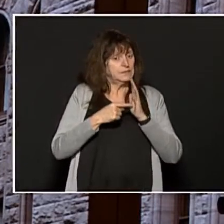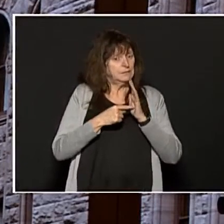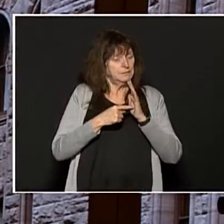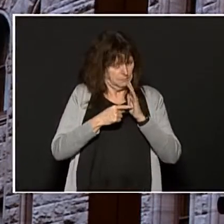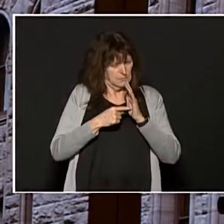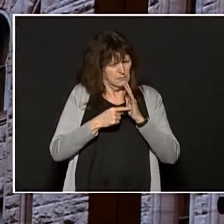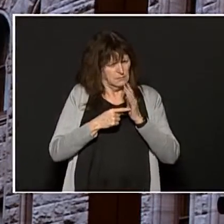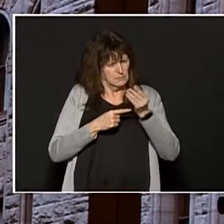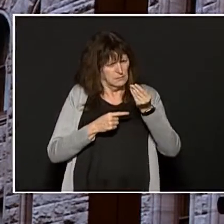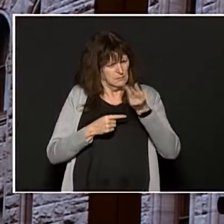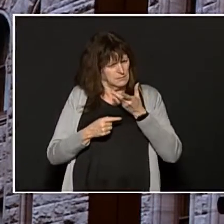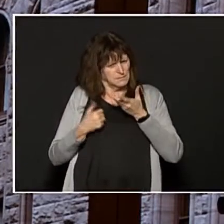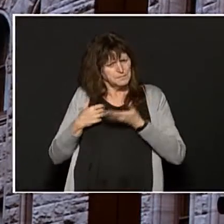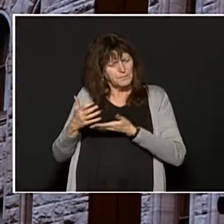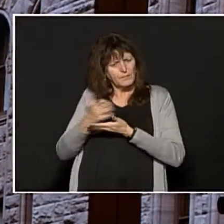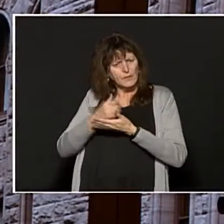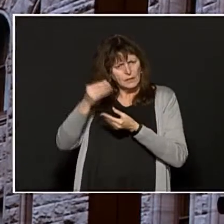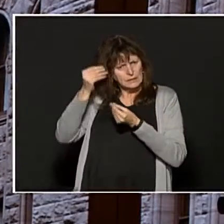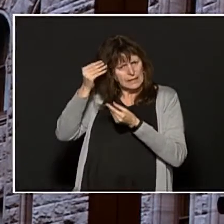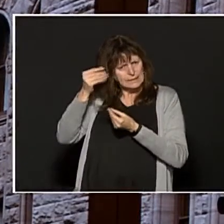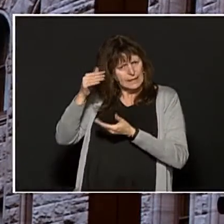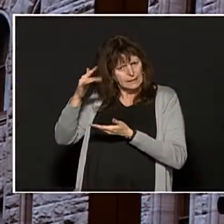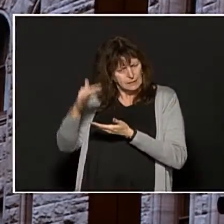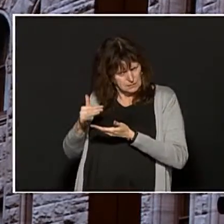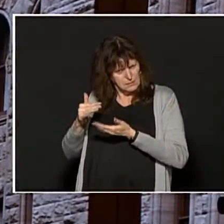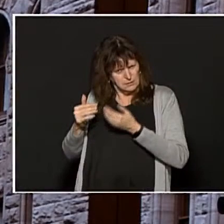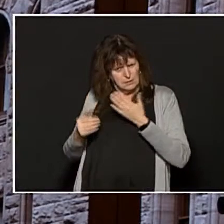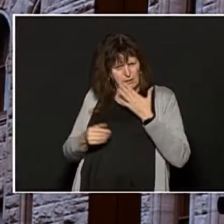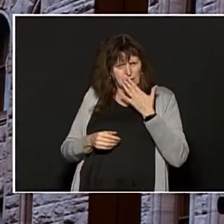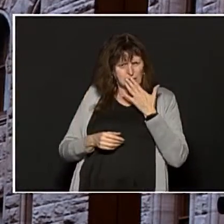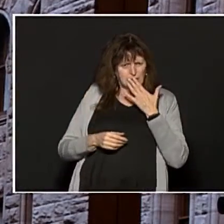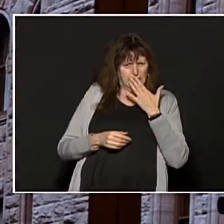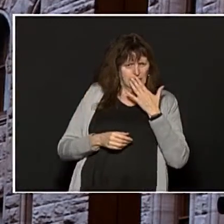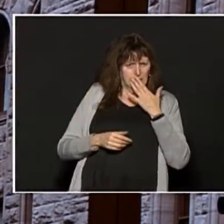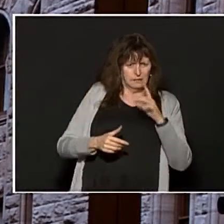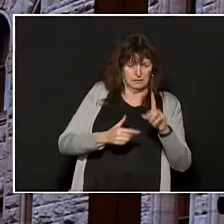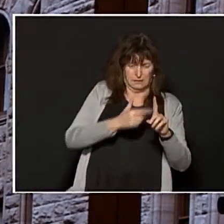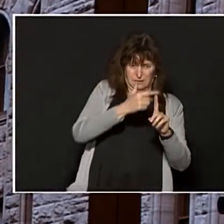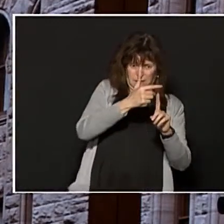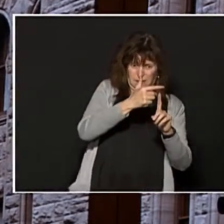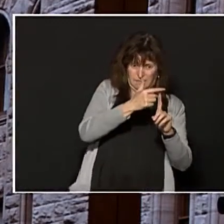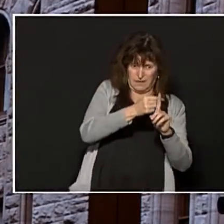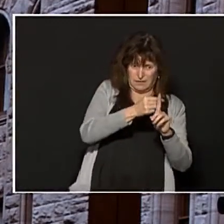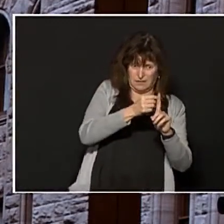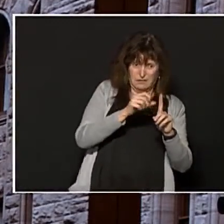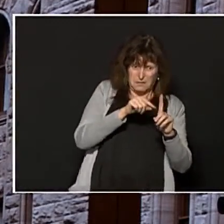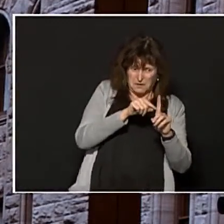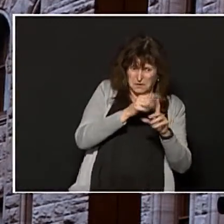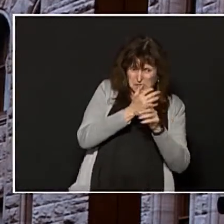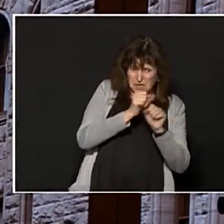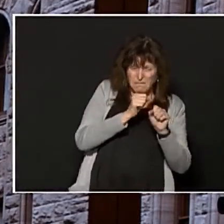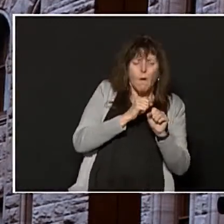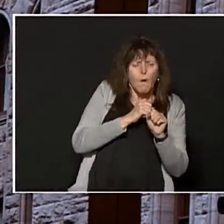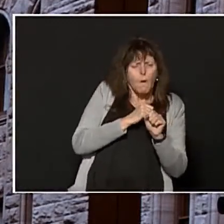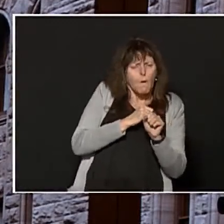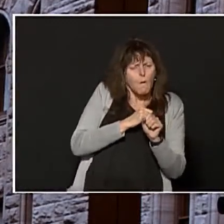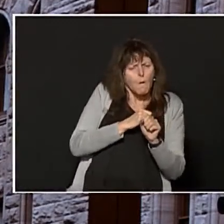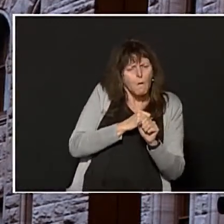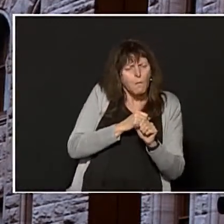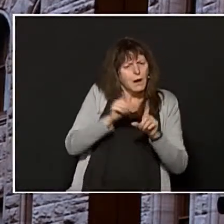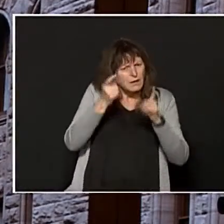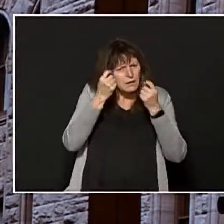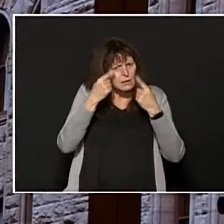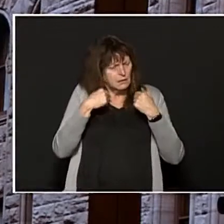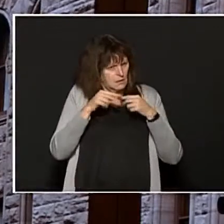the safety of the vaccine at this stage. We want to make sure we understand and watch everything, because you're now dealing with population-wide, and some